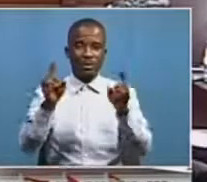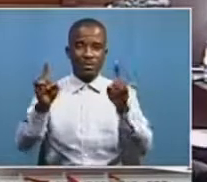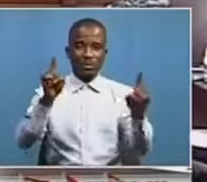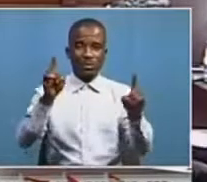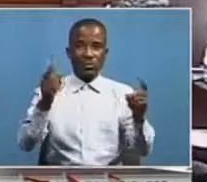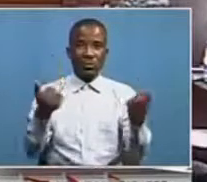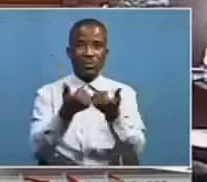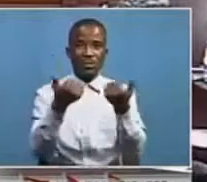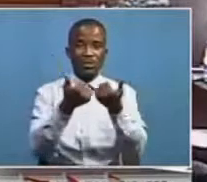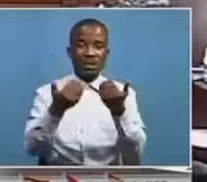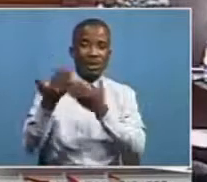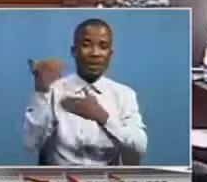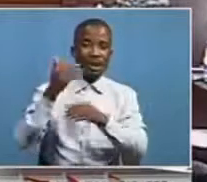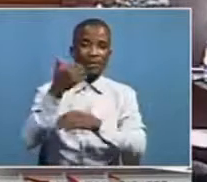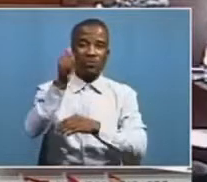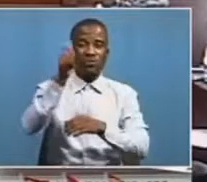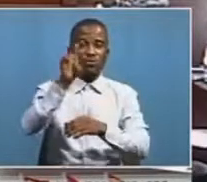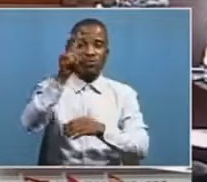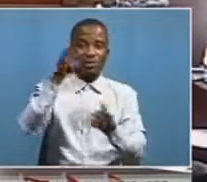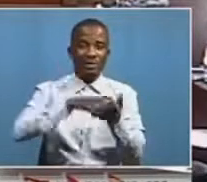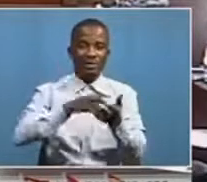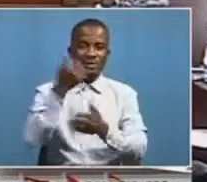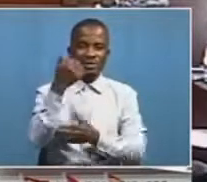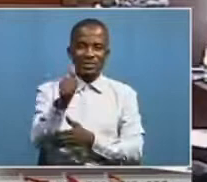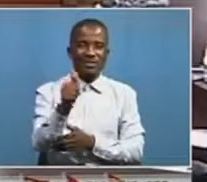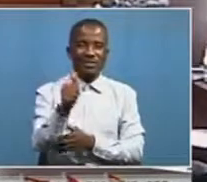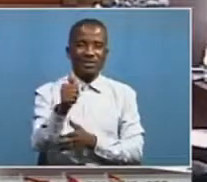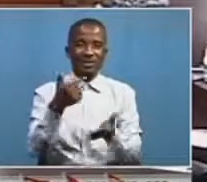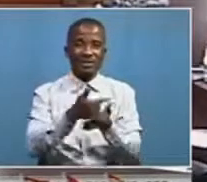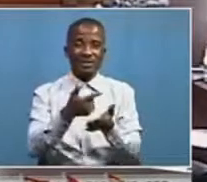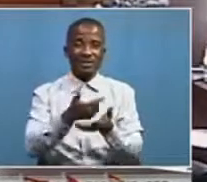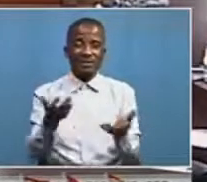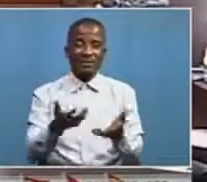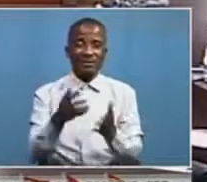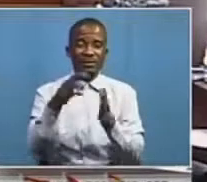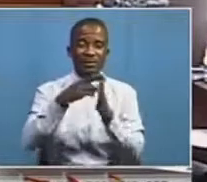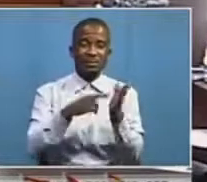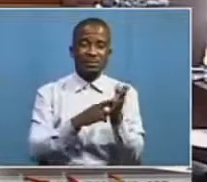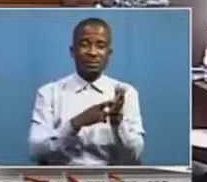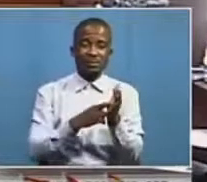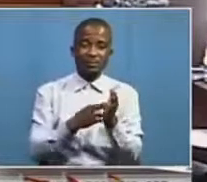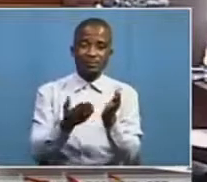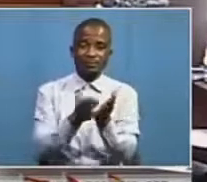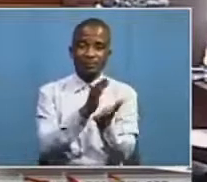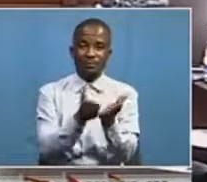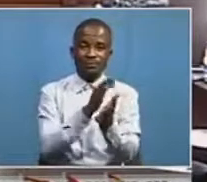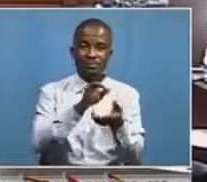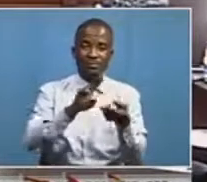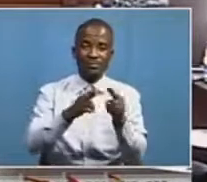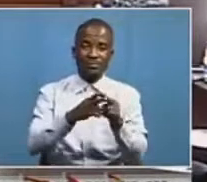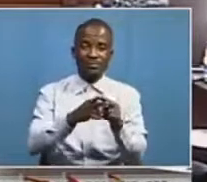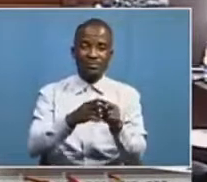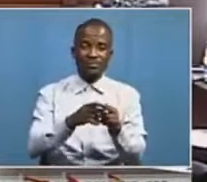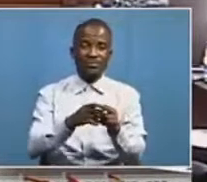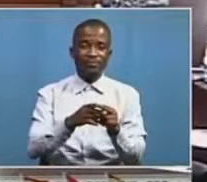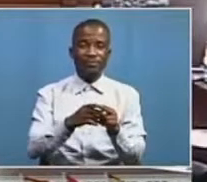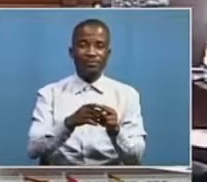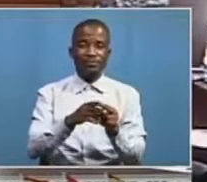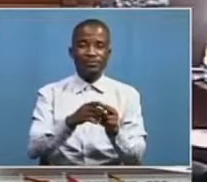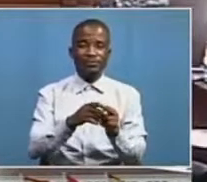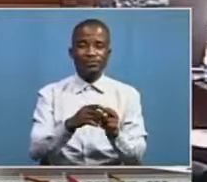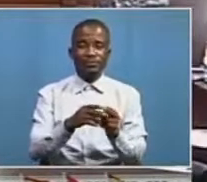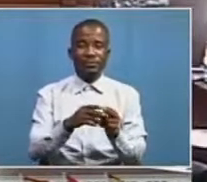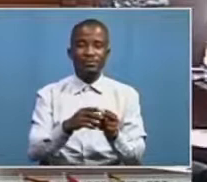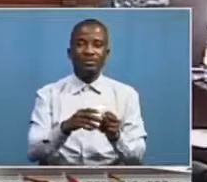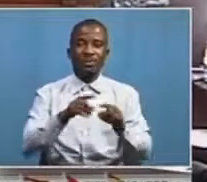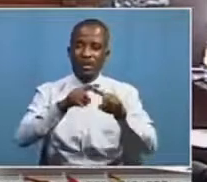Transport Limited 2010 Supreme Court of Ghana Law Report, page 728 at 736. Quote, it is a